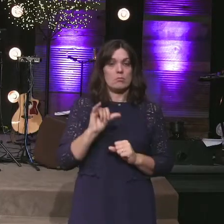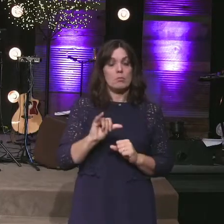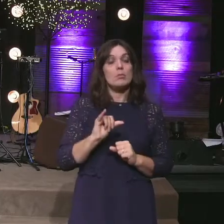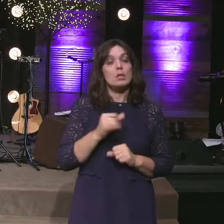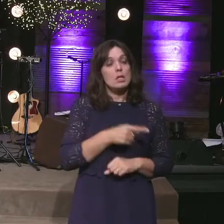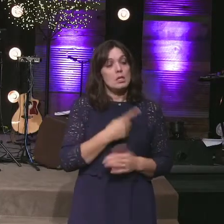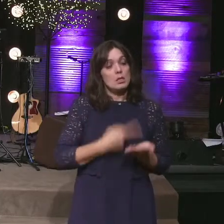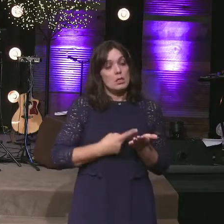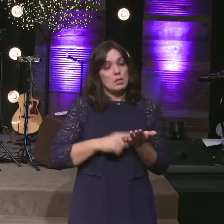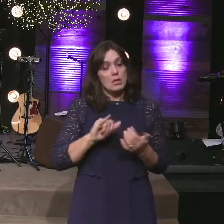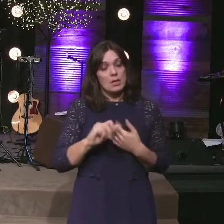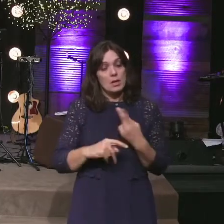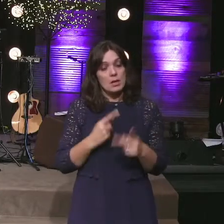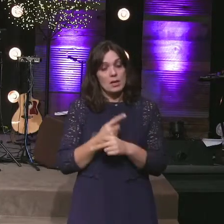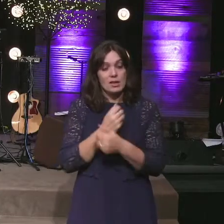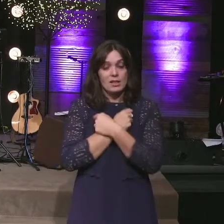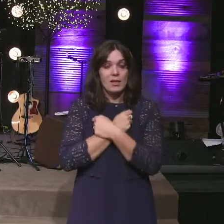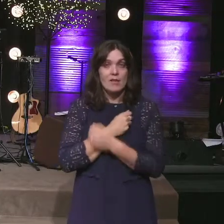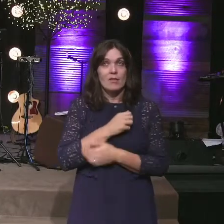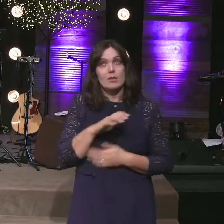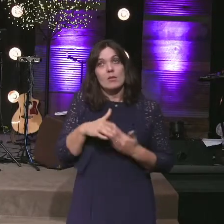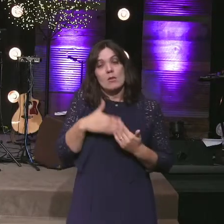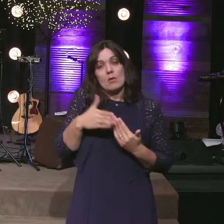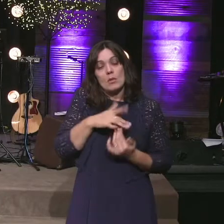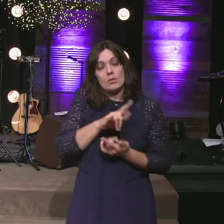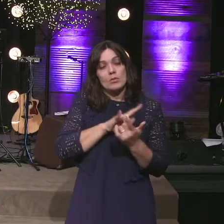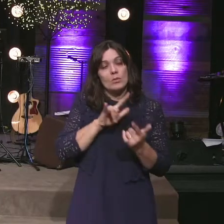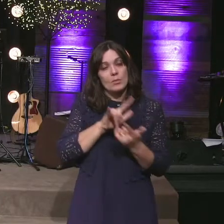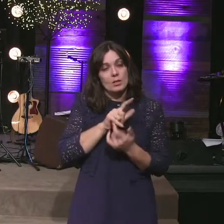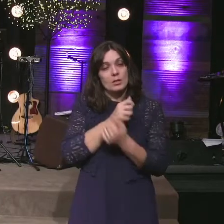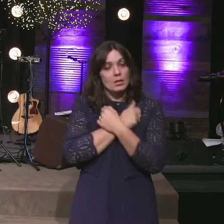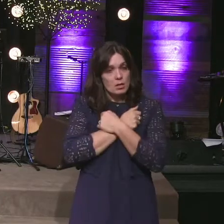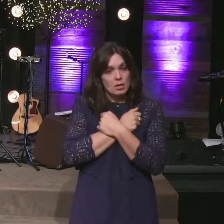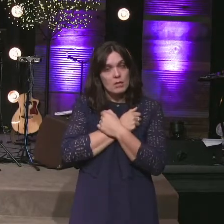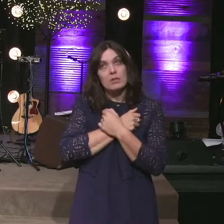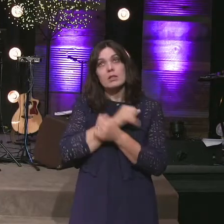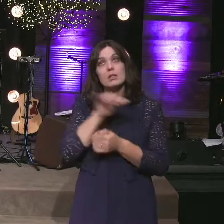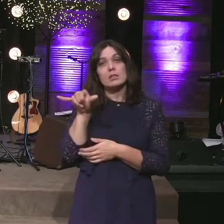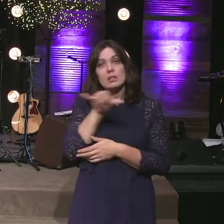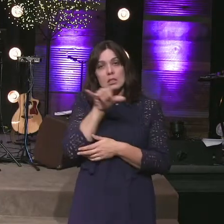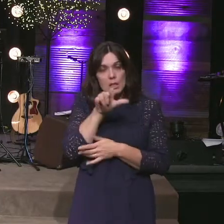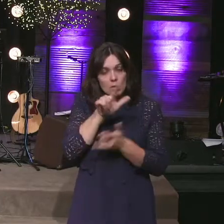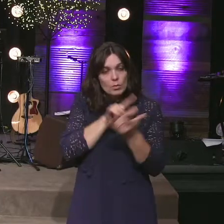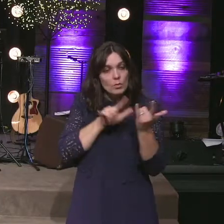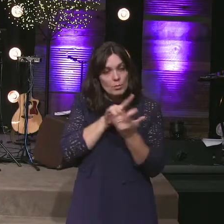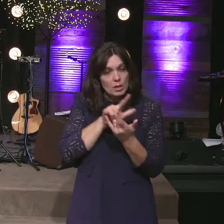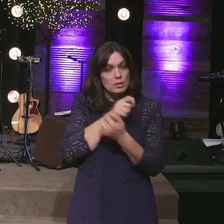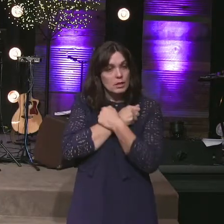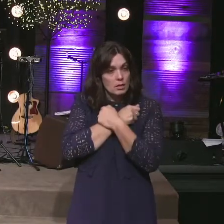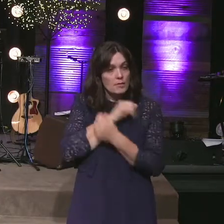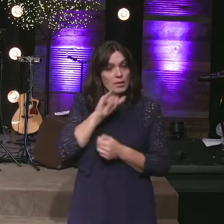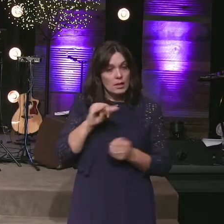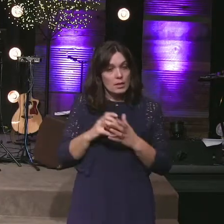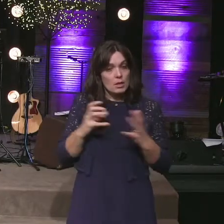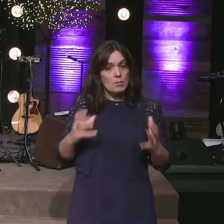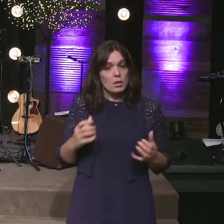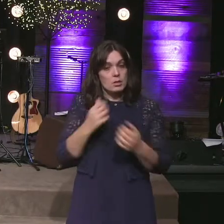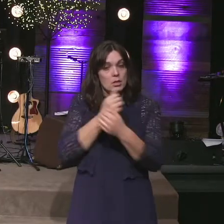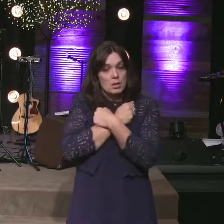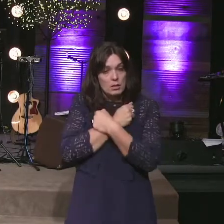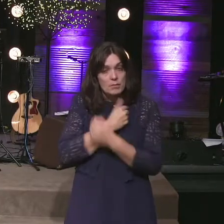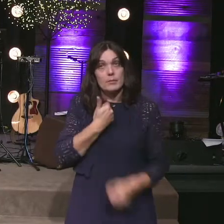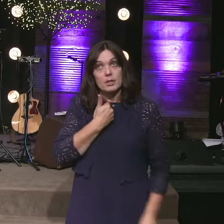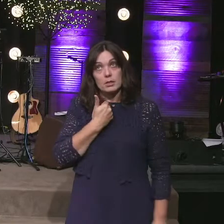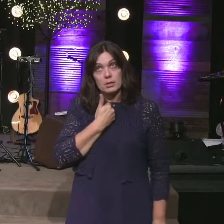It's almost a romantic love. It's like a romantic love. That's how much I love myself. If